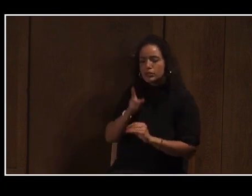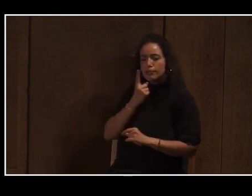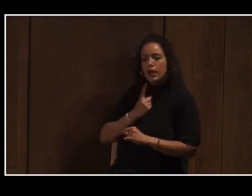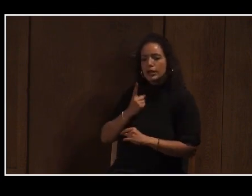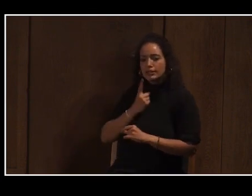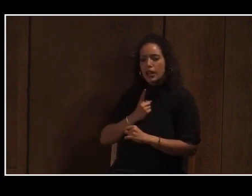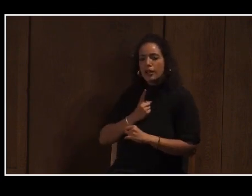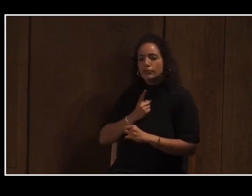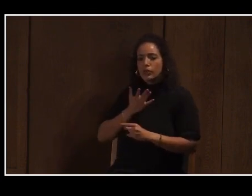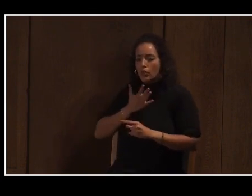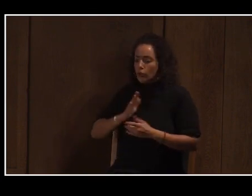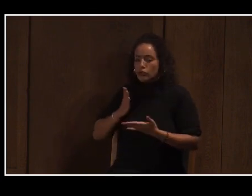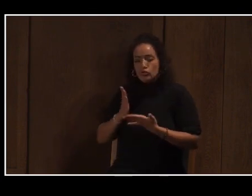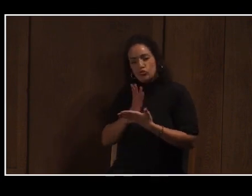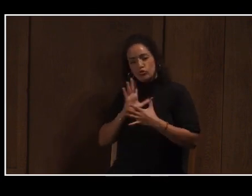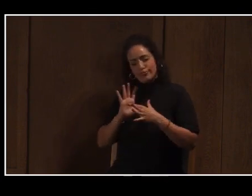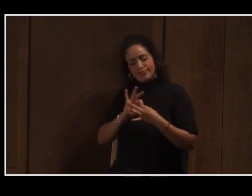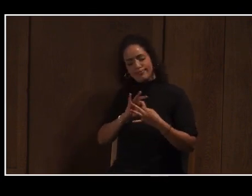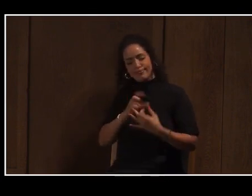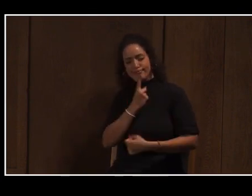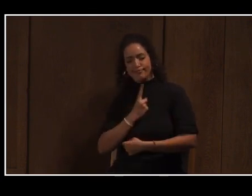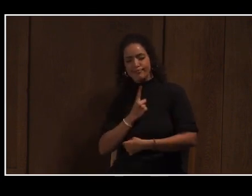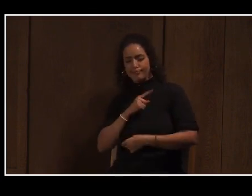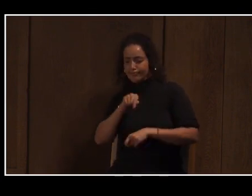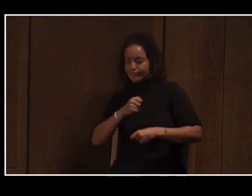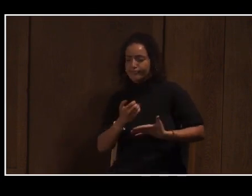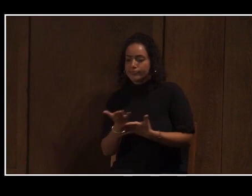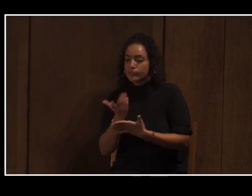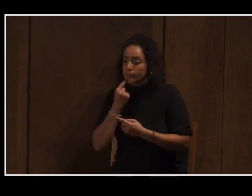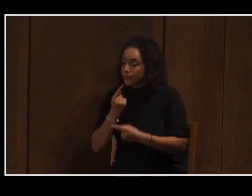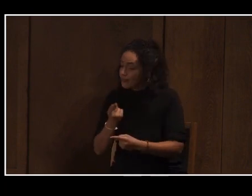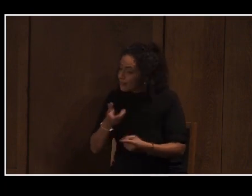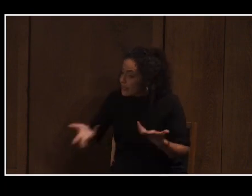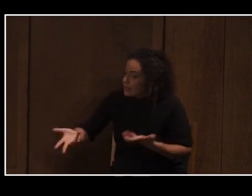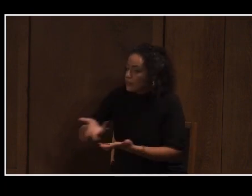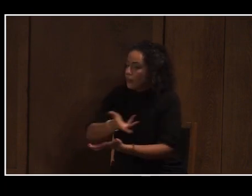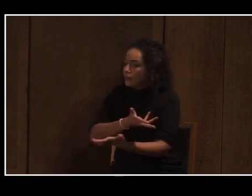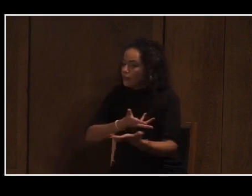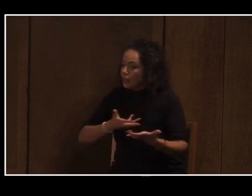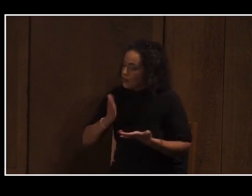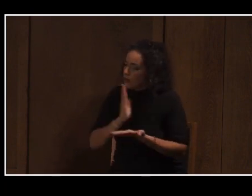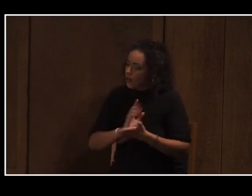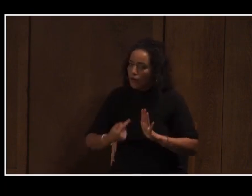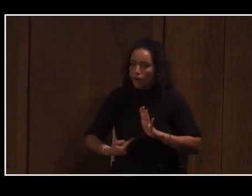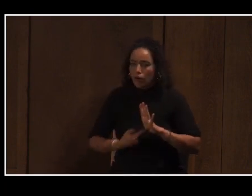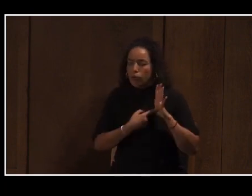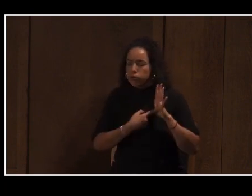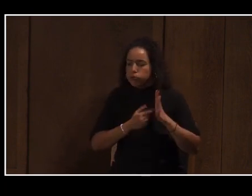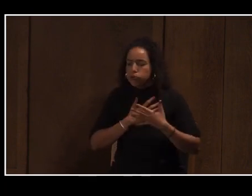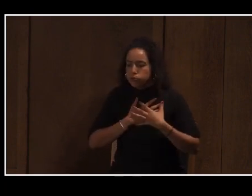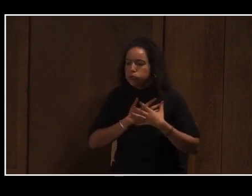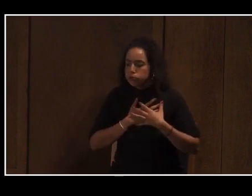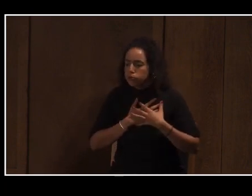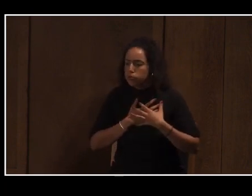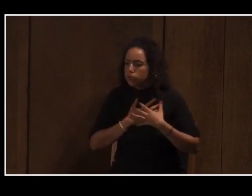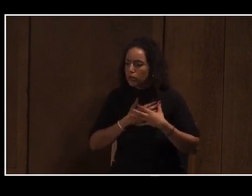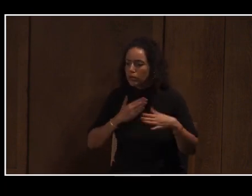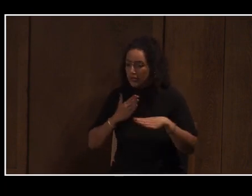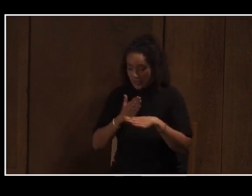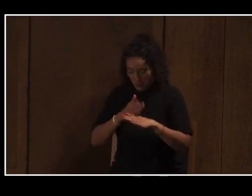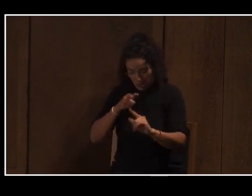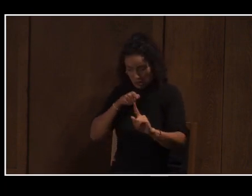introduction a little bit personal, and I'll just say that this conversation is really important to me, and how I feel this work is such an act of